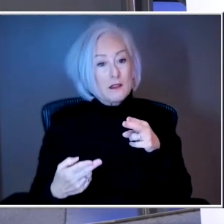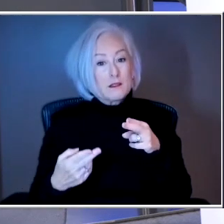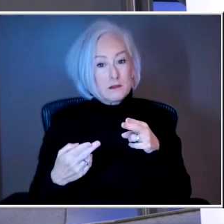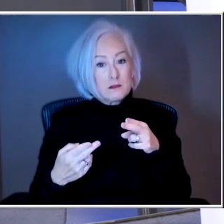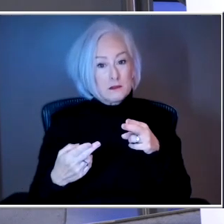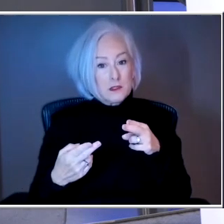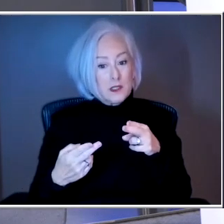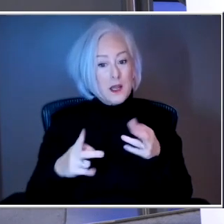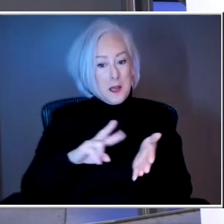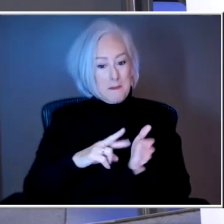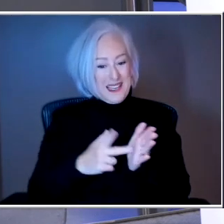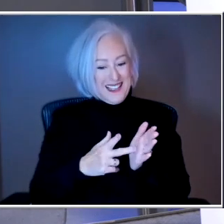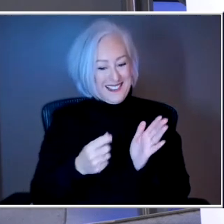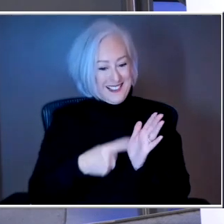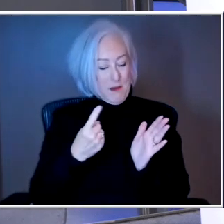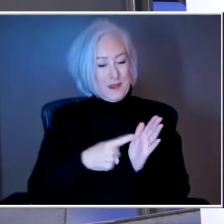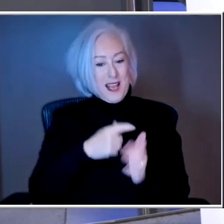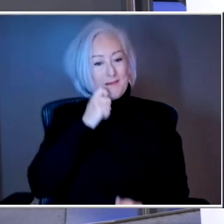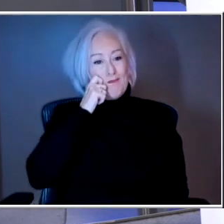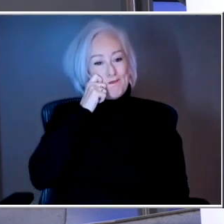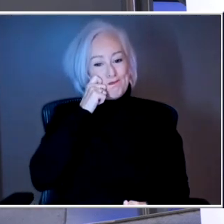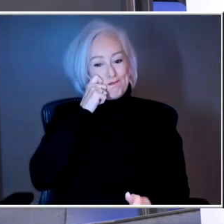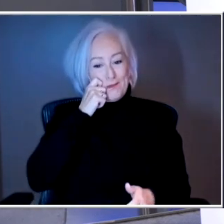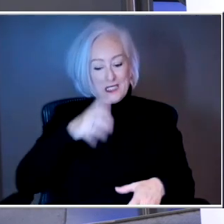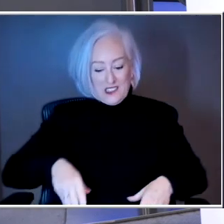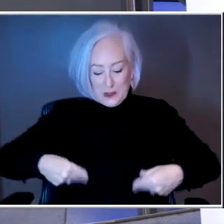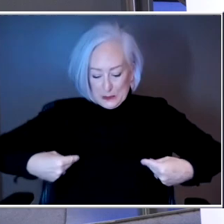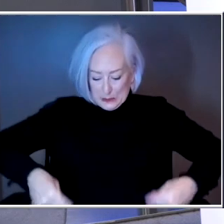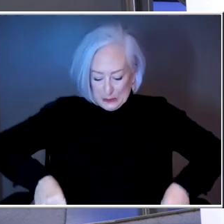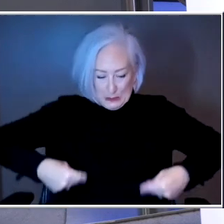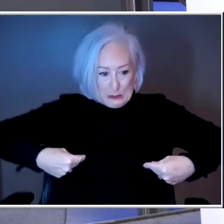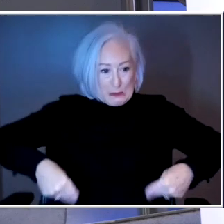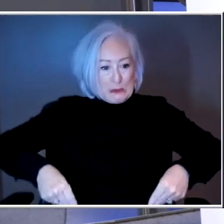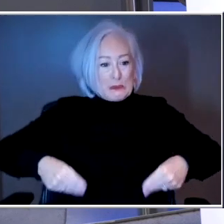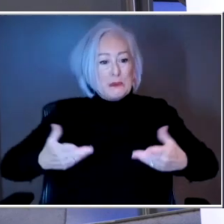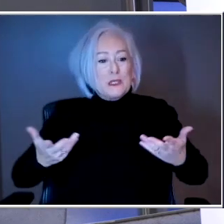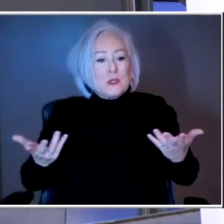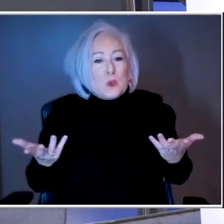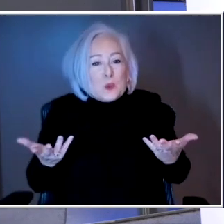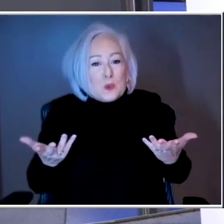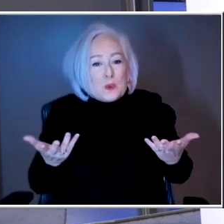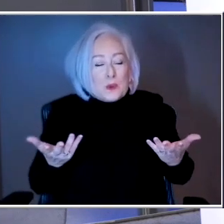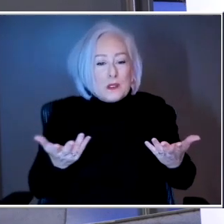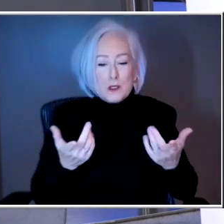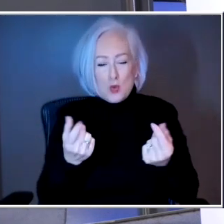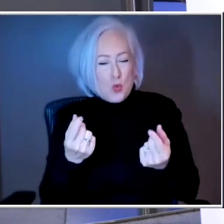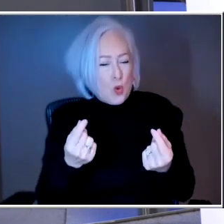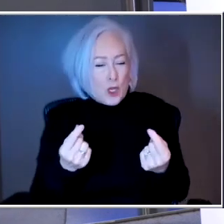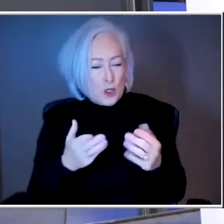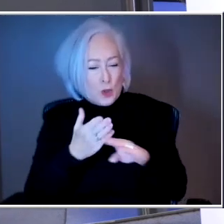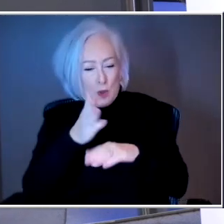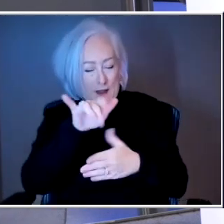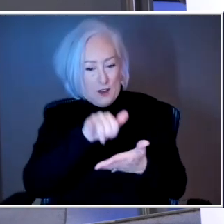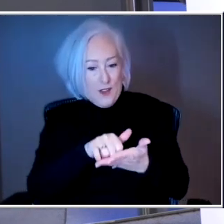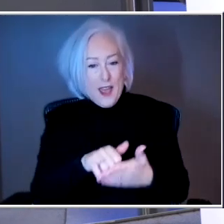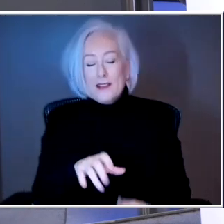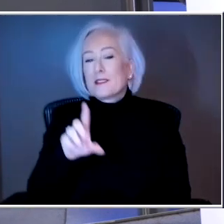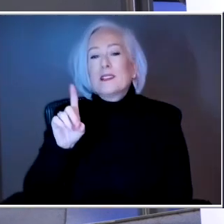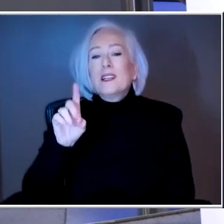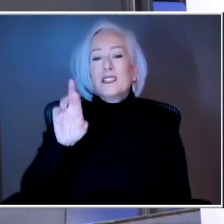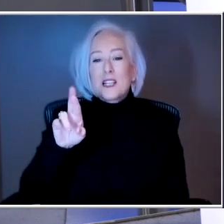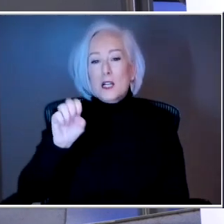skin. So talk about that process. You lose the weight, and then we're going to talk to Dr. D'Souza about what that consult was like.